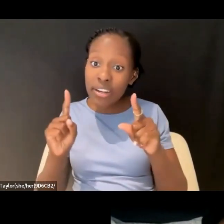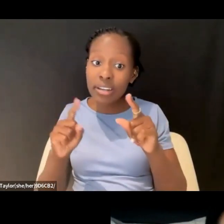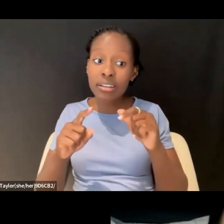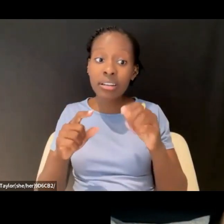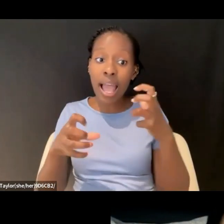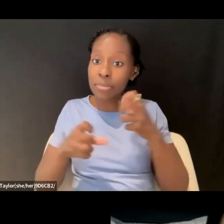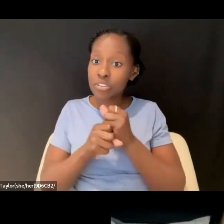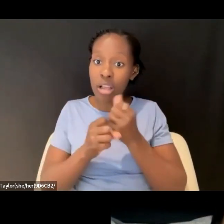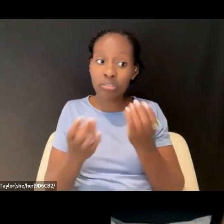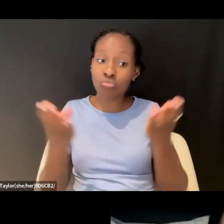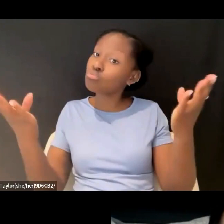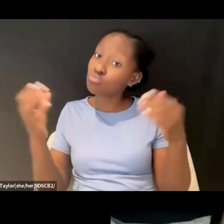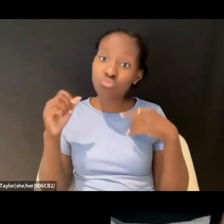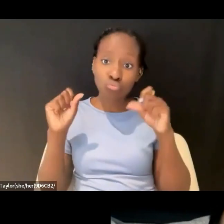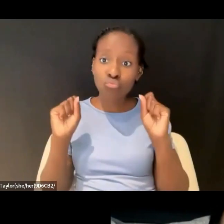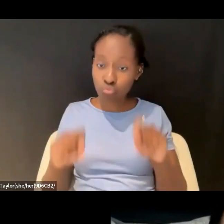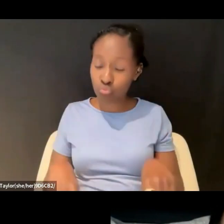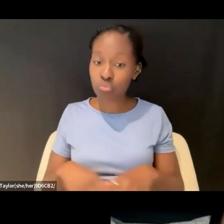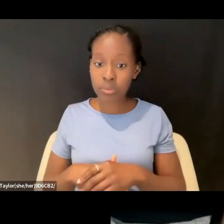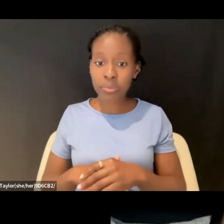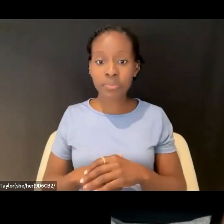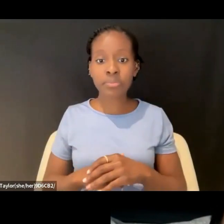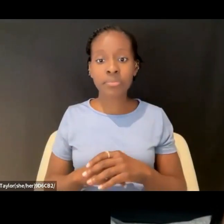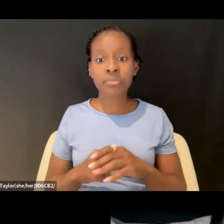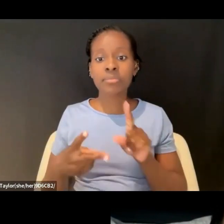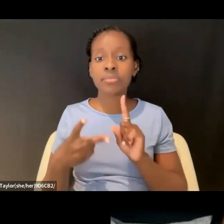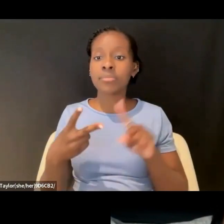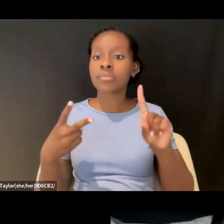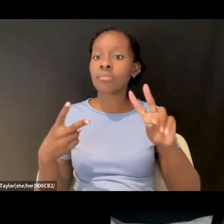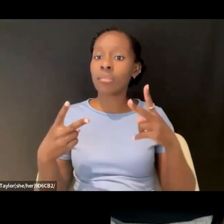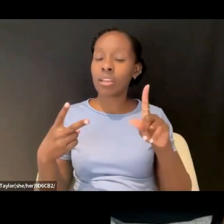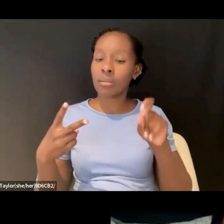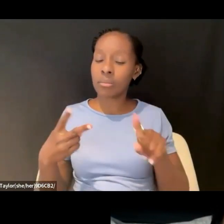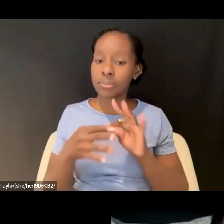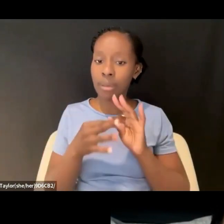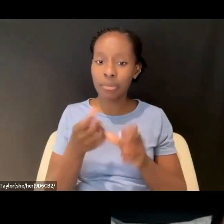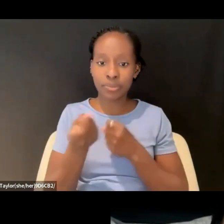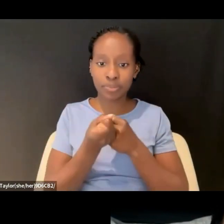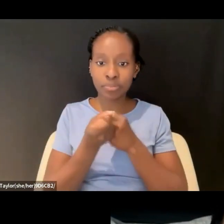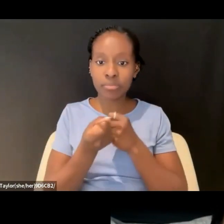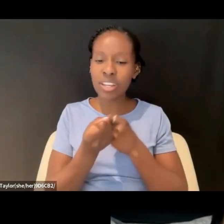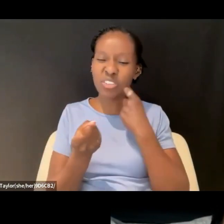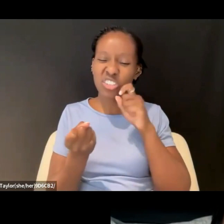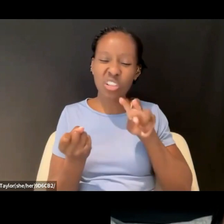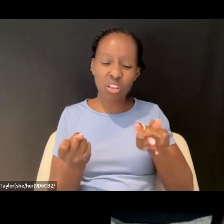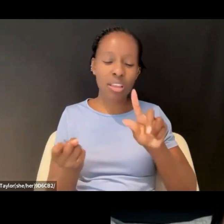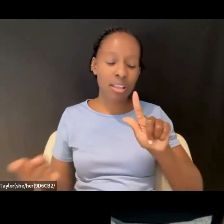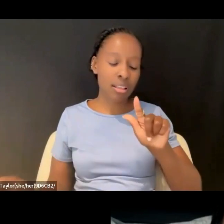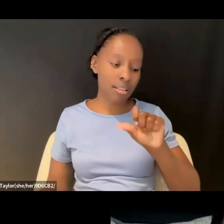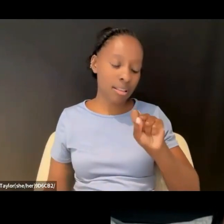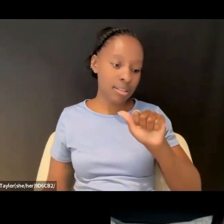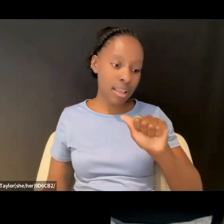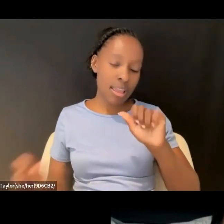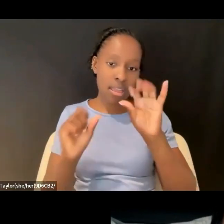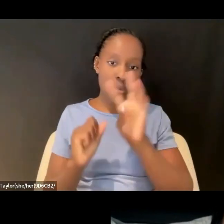submit to them, you certainly can. Yeah. And That then the makes sense. second question you Thank asked, Felipe, was about support. And I was just looking on the LSA website, and